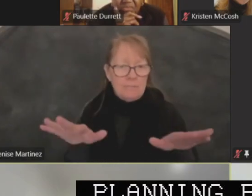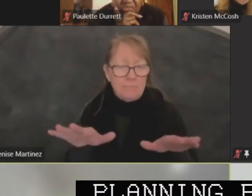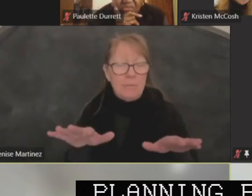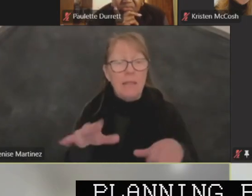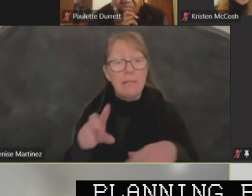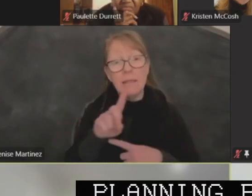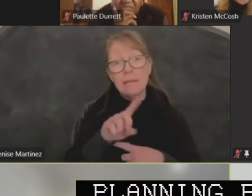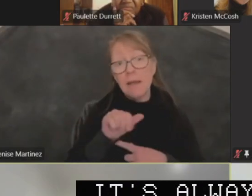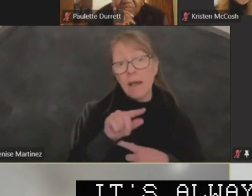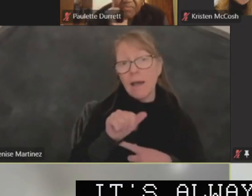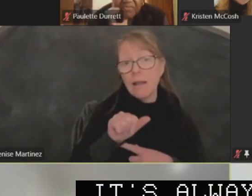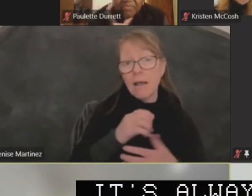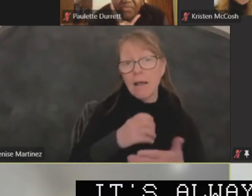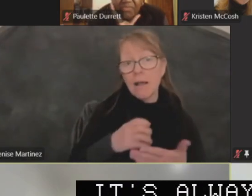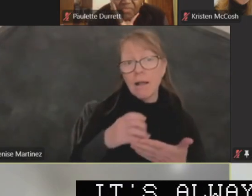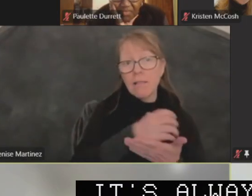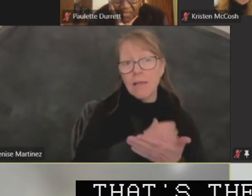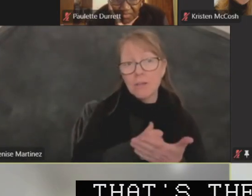heard.